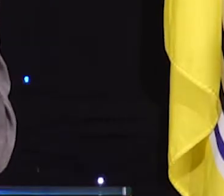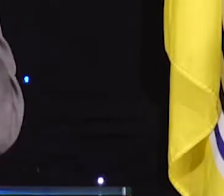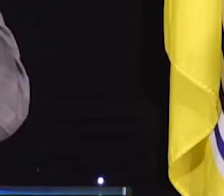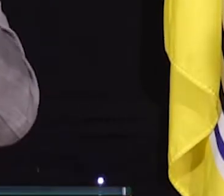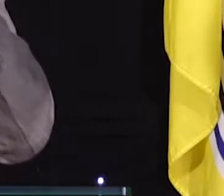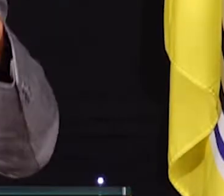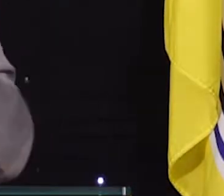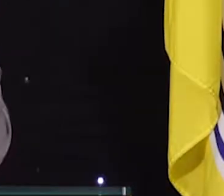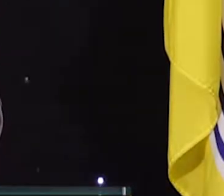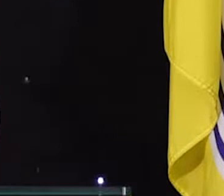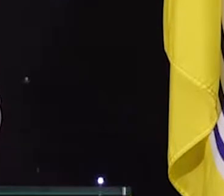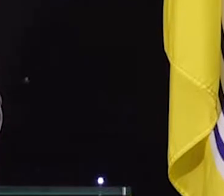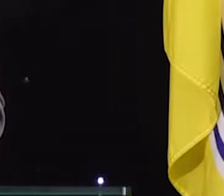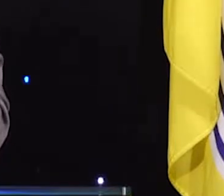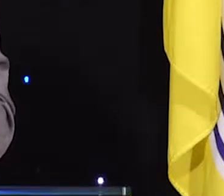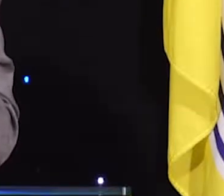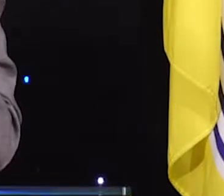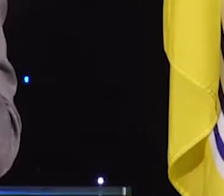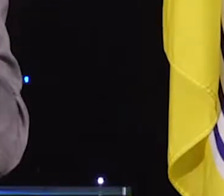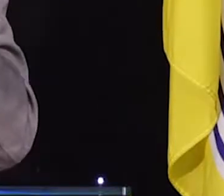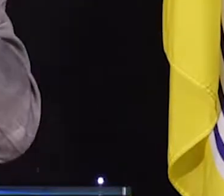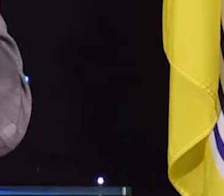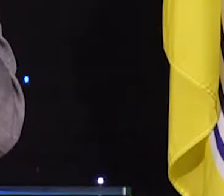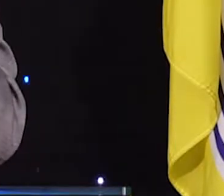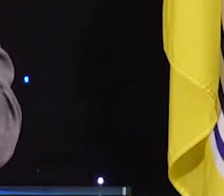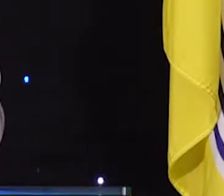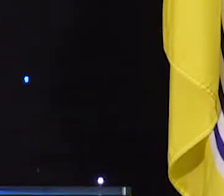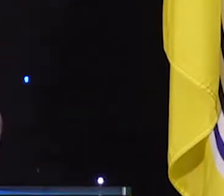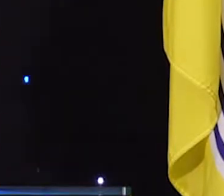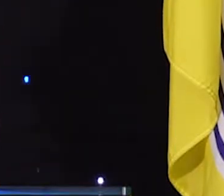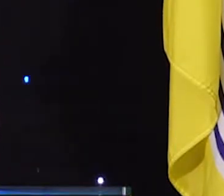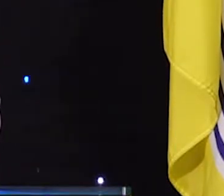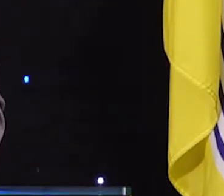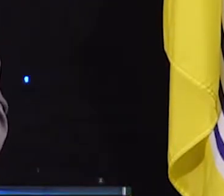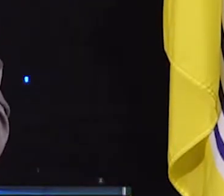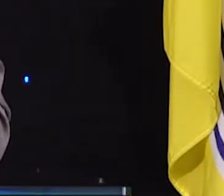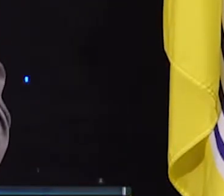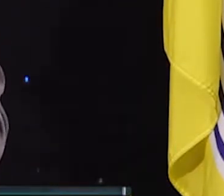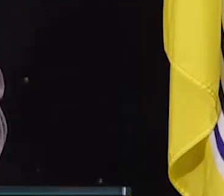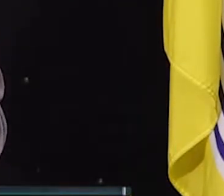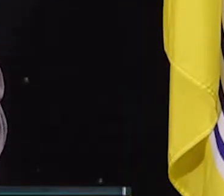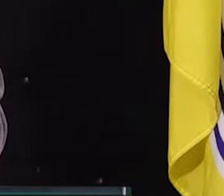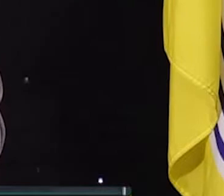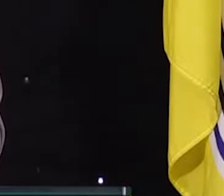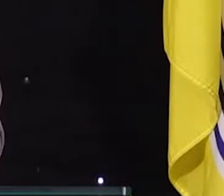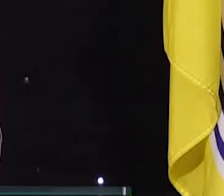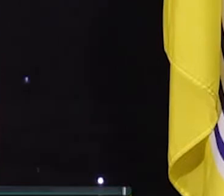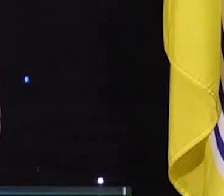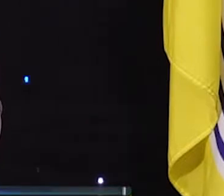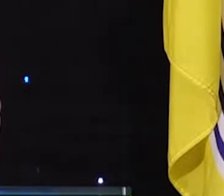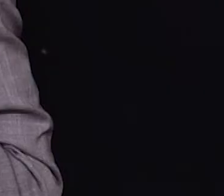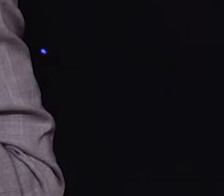To be able to explain it to others. And the overruling passion of that kind